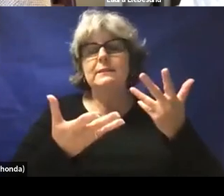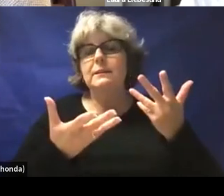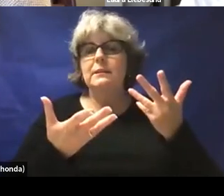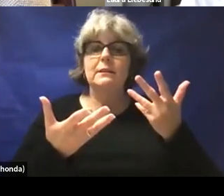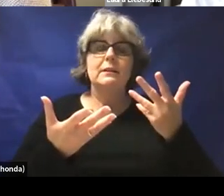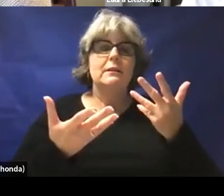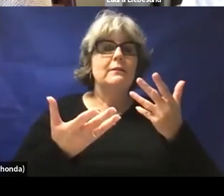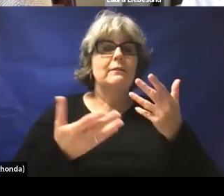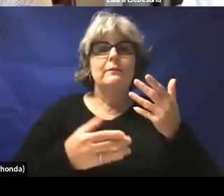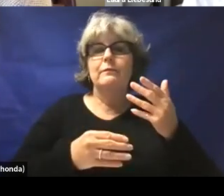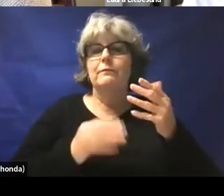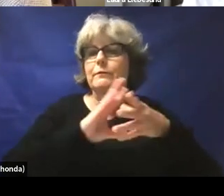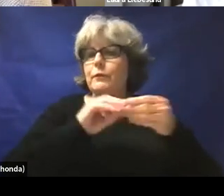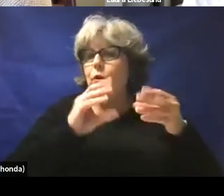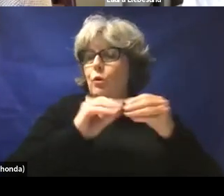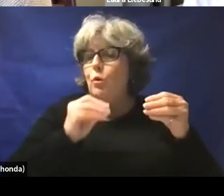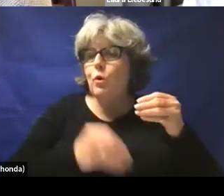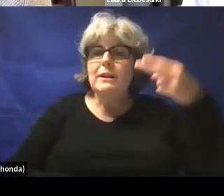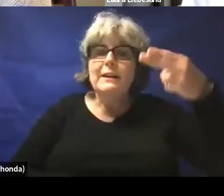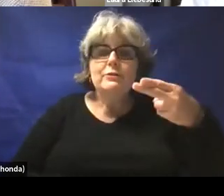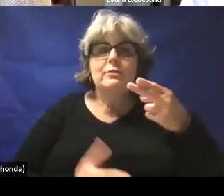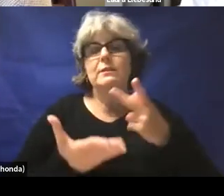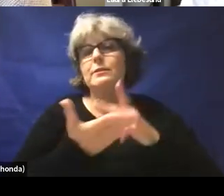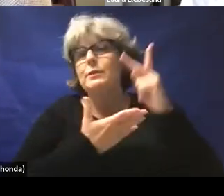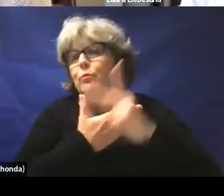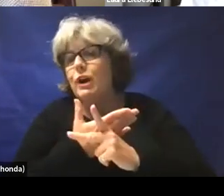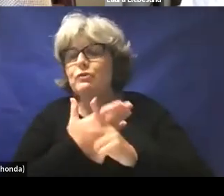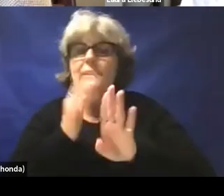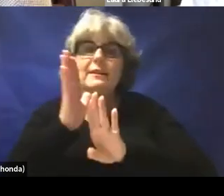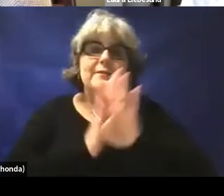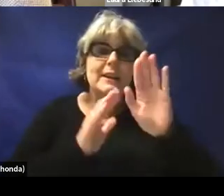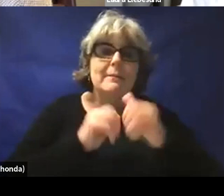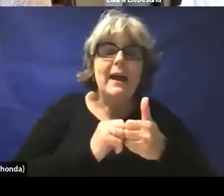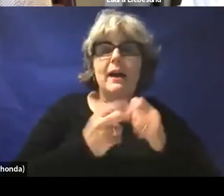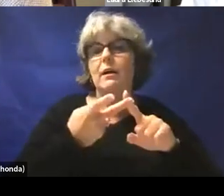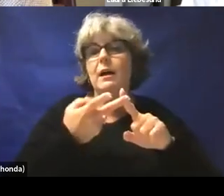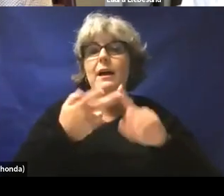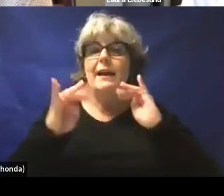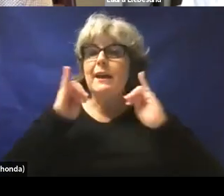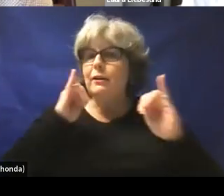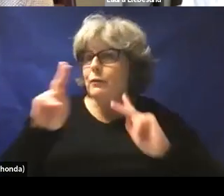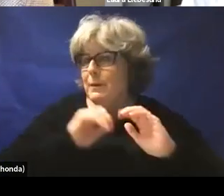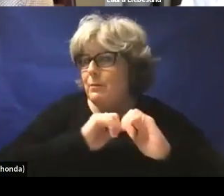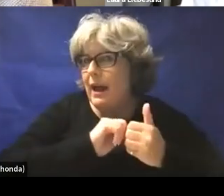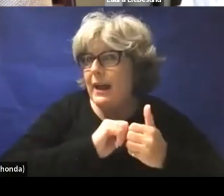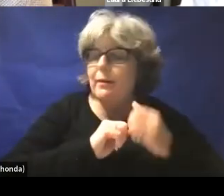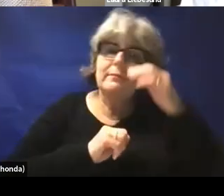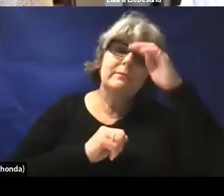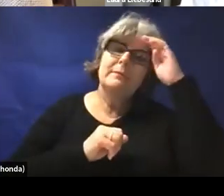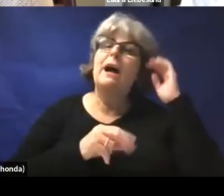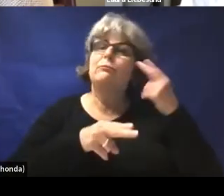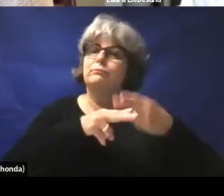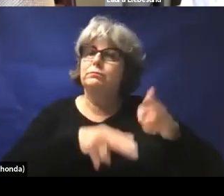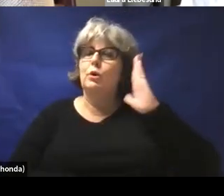oral histories. How did you develop the project? What approaches did you use to interview people? And I think one of the things, and I'll keep this